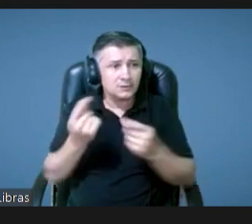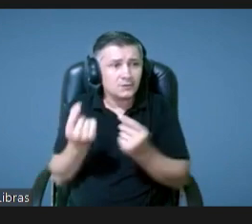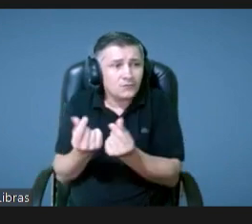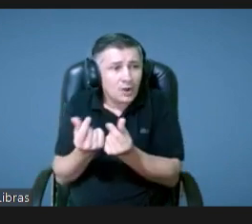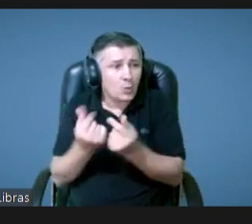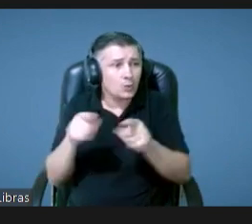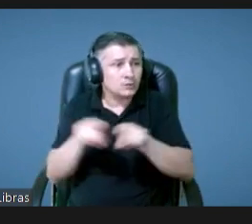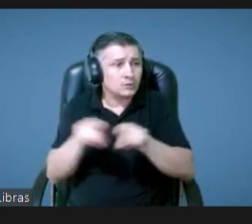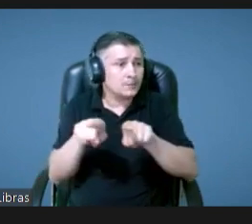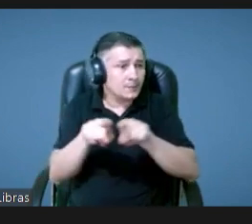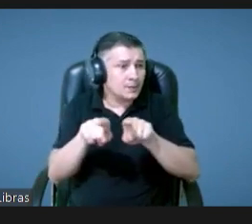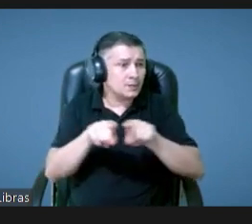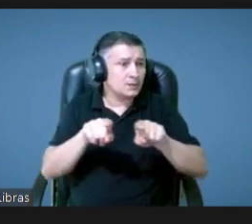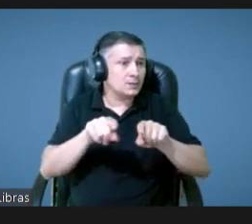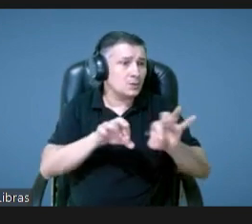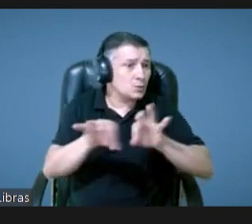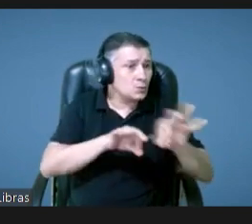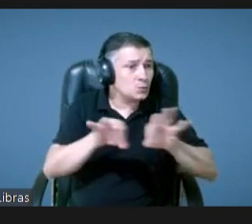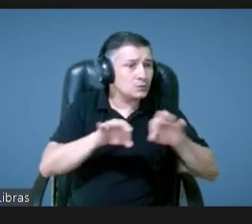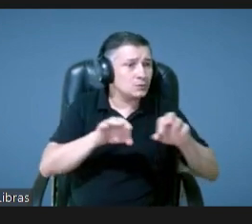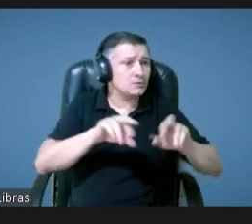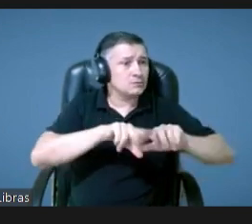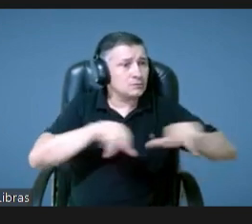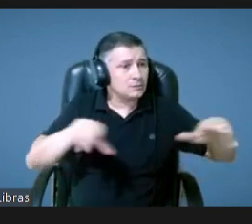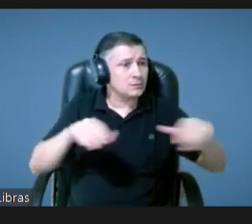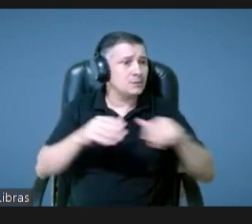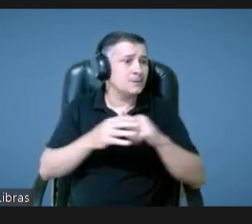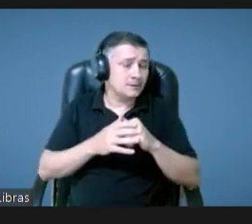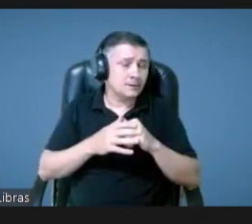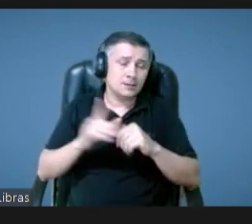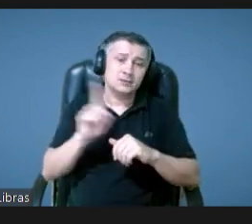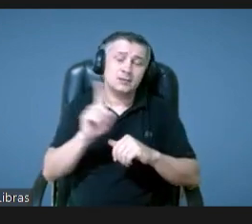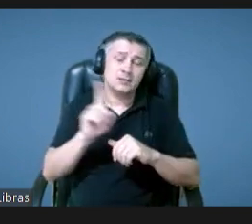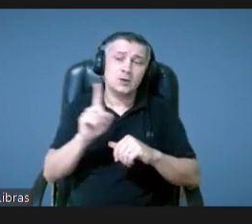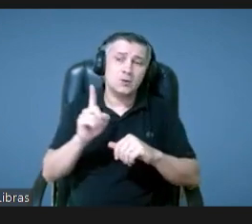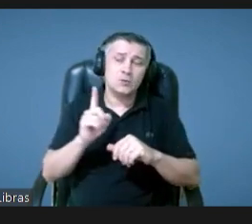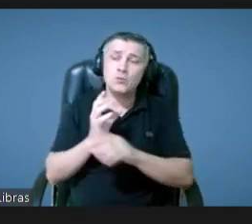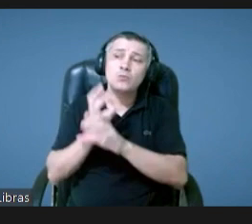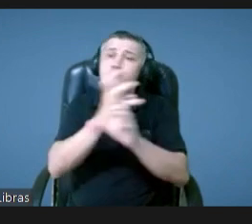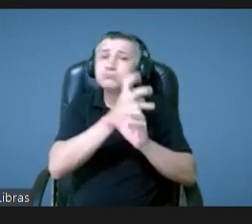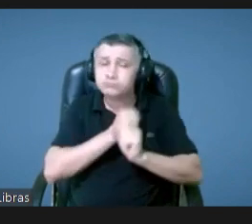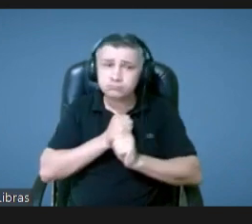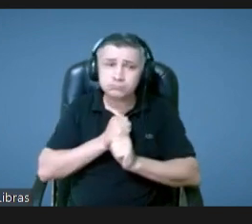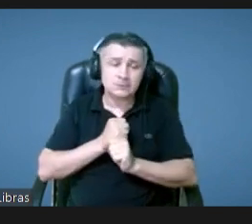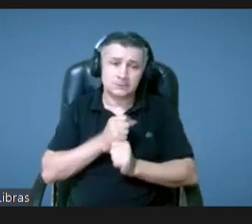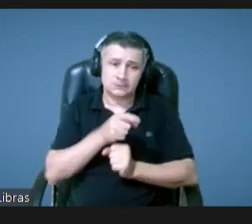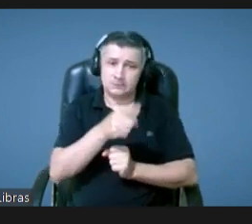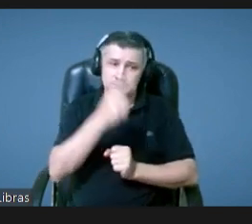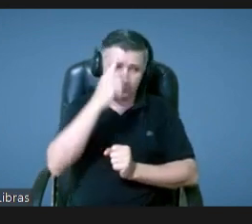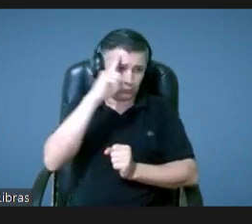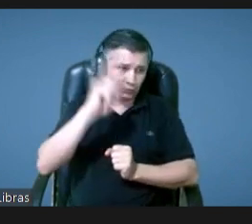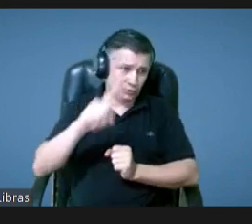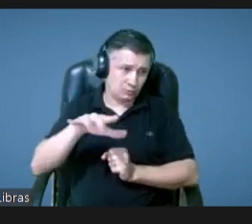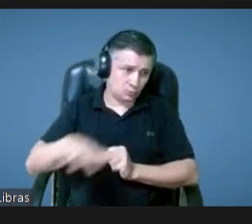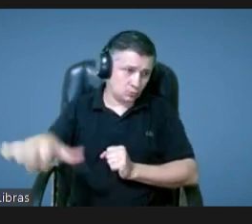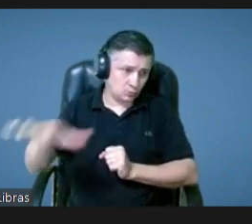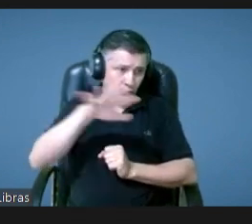the price versus cost relationship, and this has to do with the